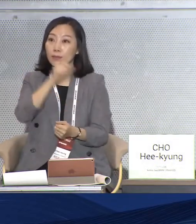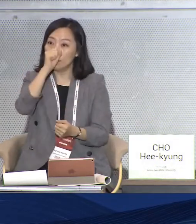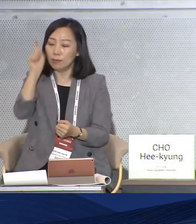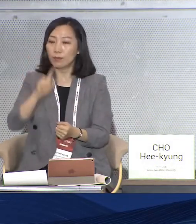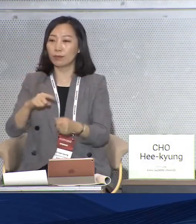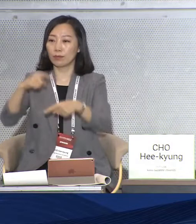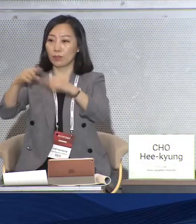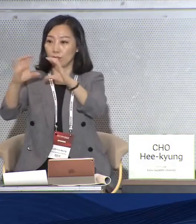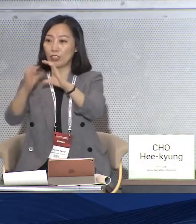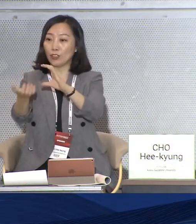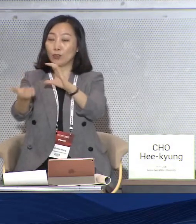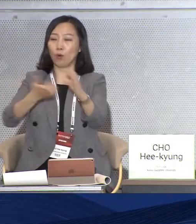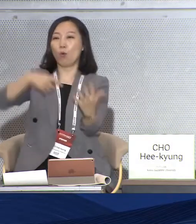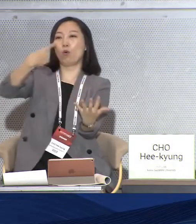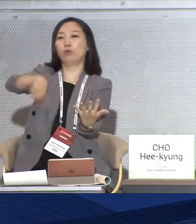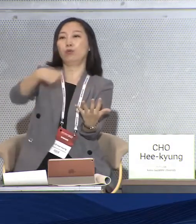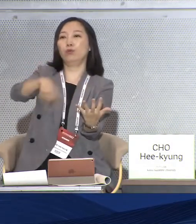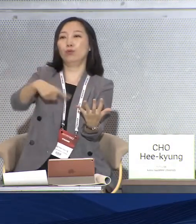on television,